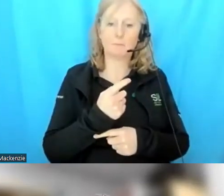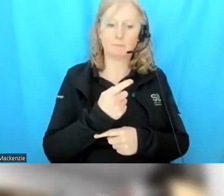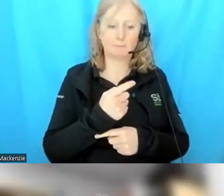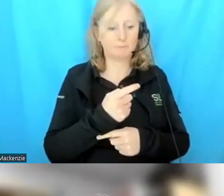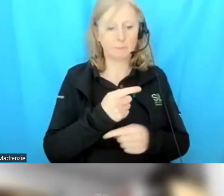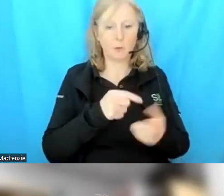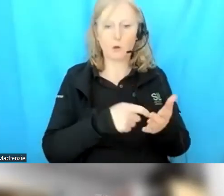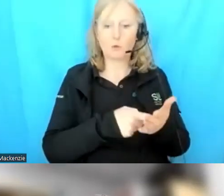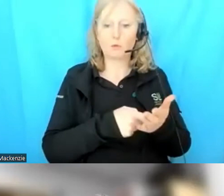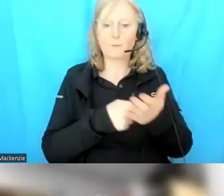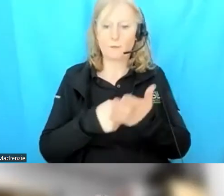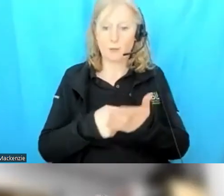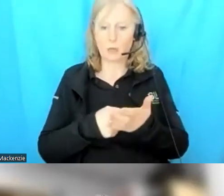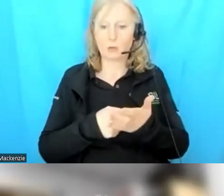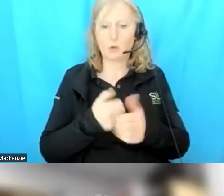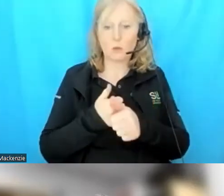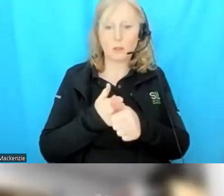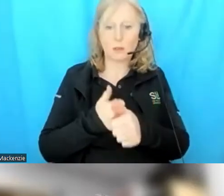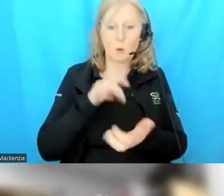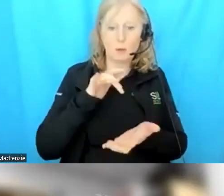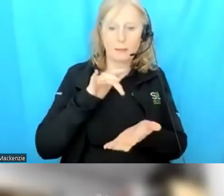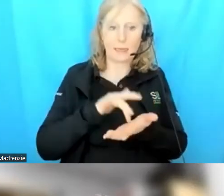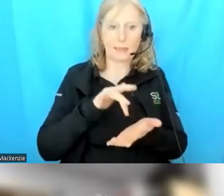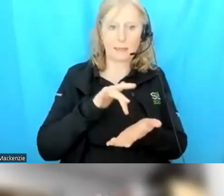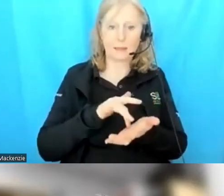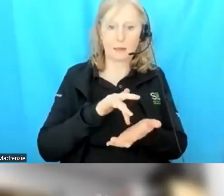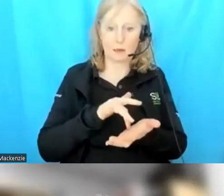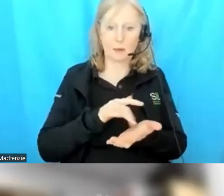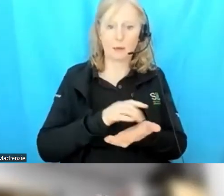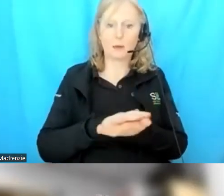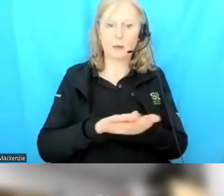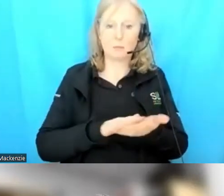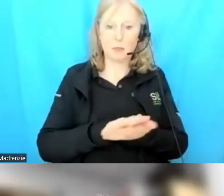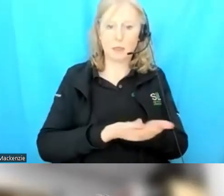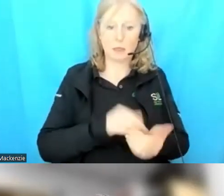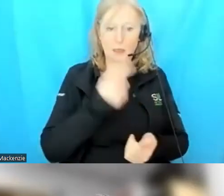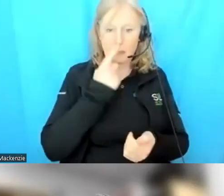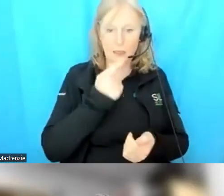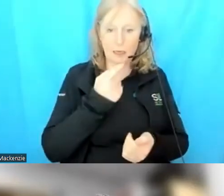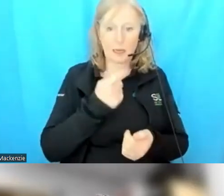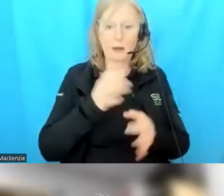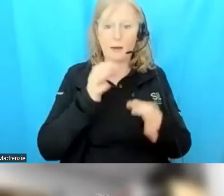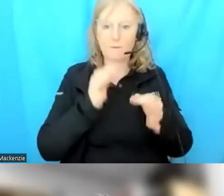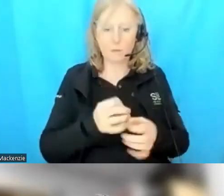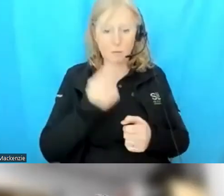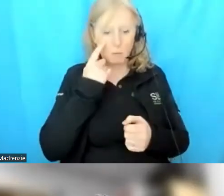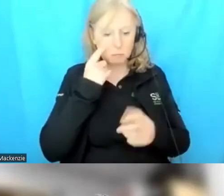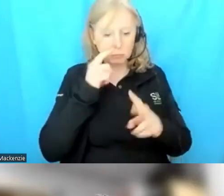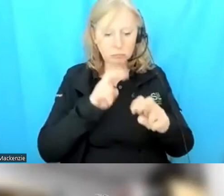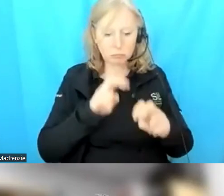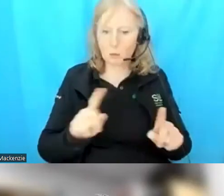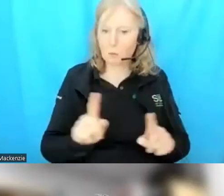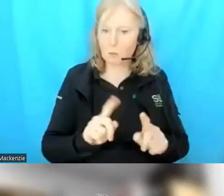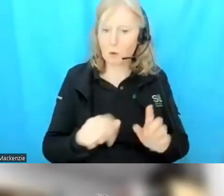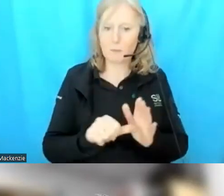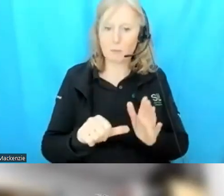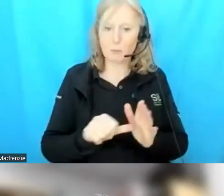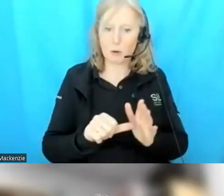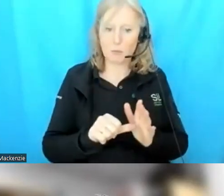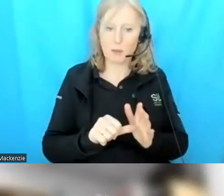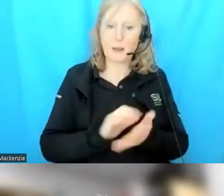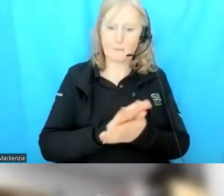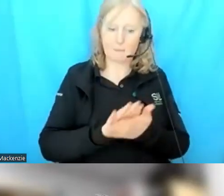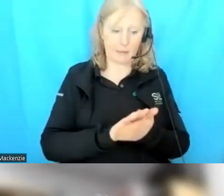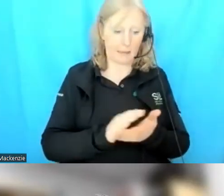centre, so that obviously, you know, things can be investigated more formally, and we can take then learnings